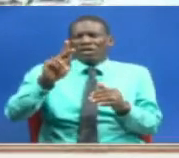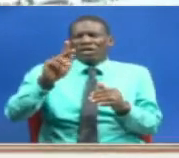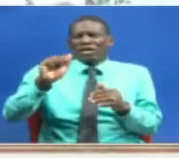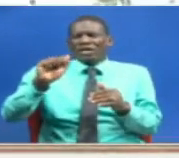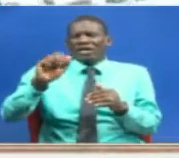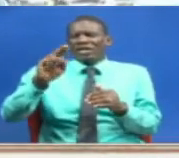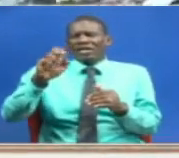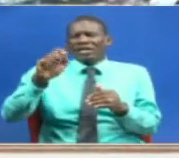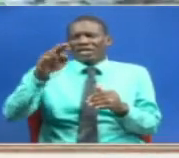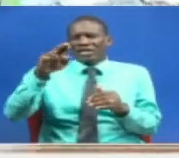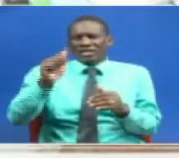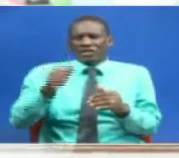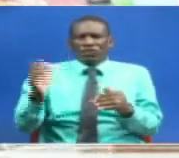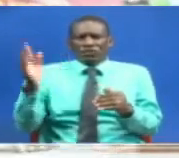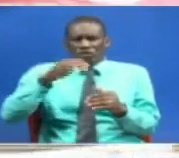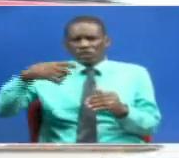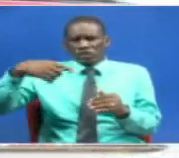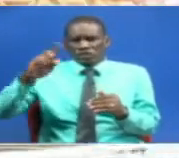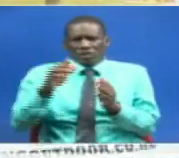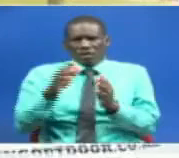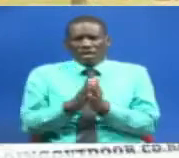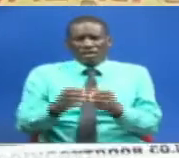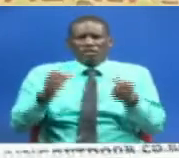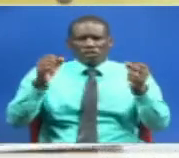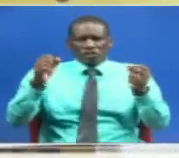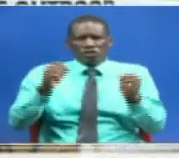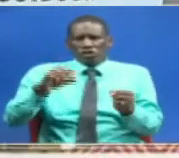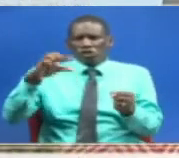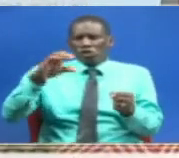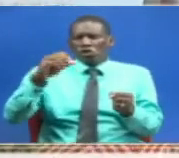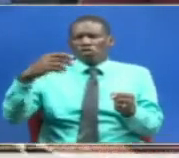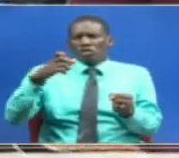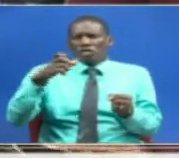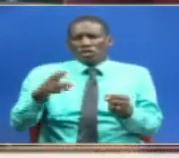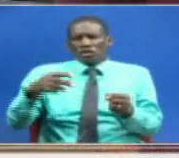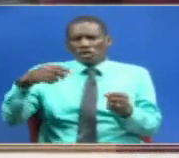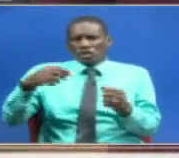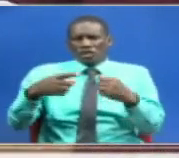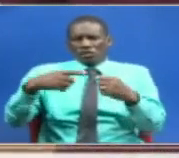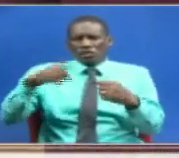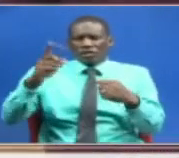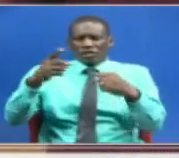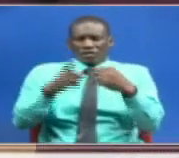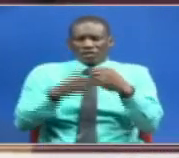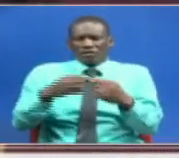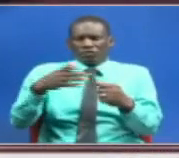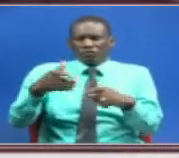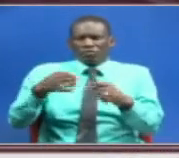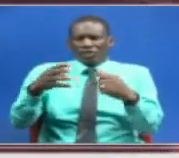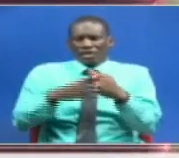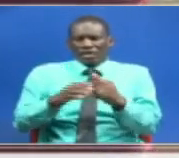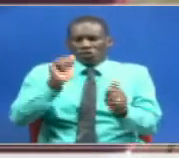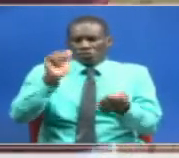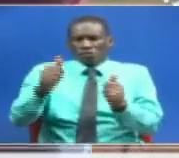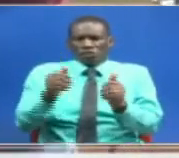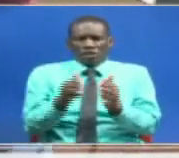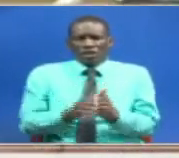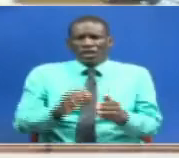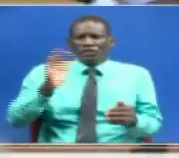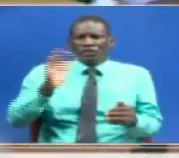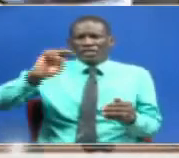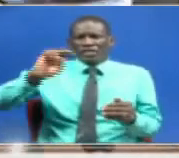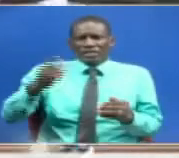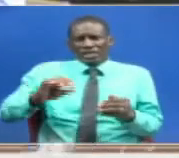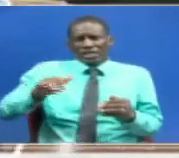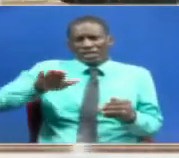Boshi to clinch the win and the title. Gohil registered 6 wins out of the 9 legs and finished second in the remaining 3